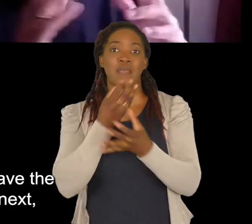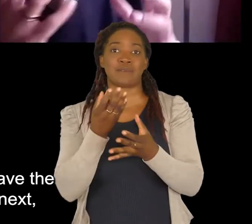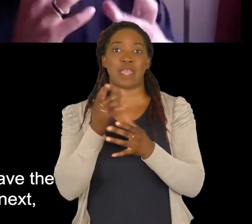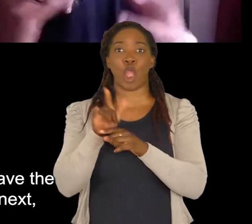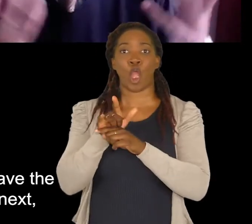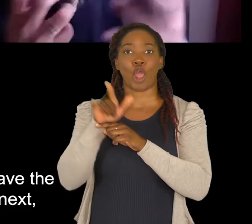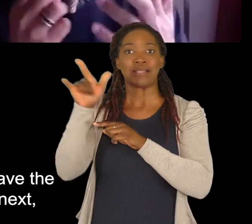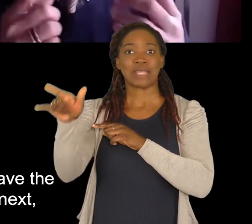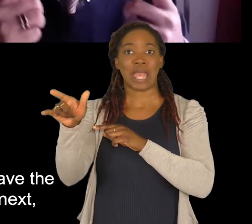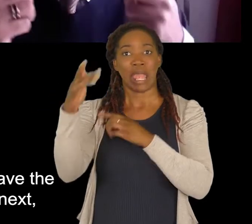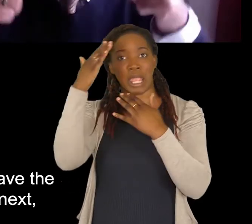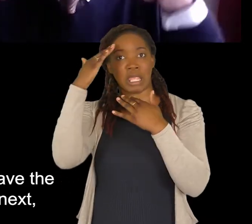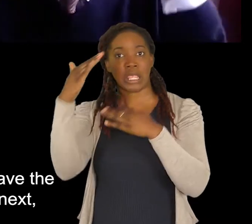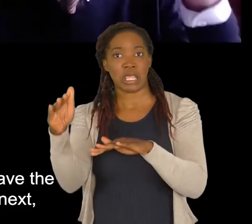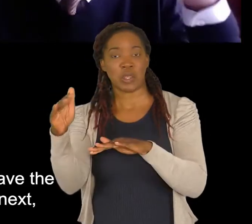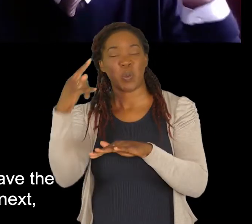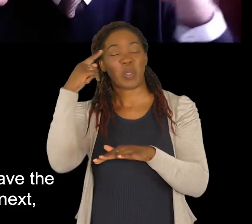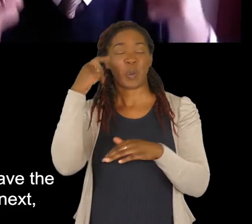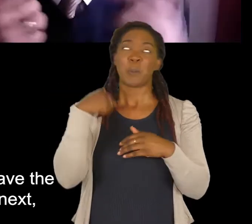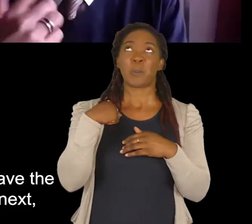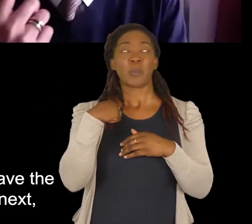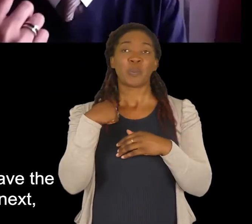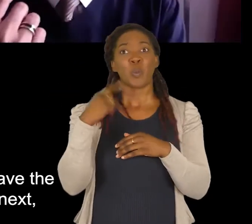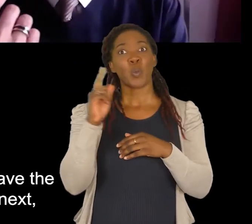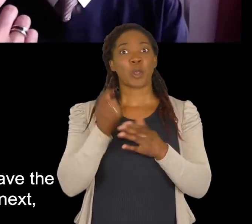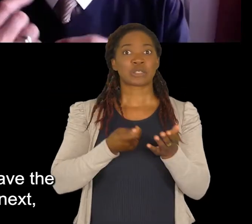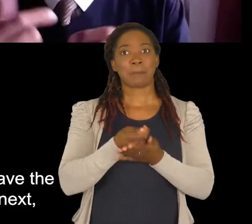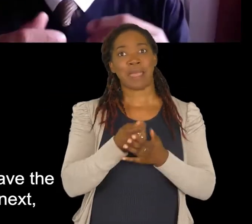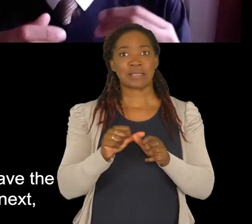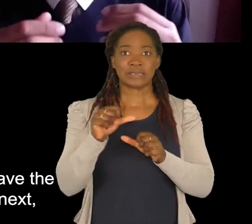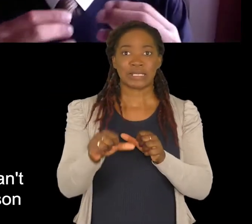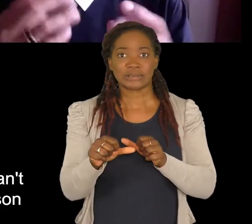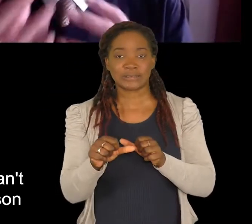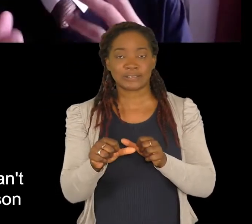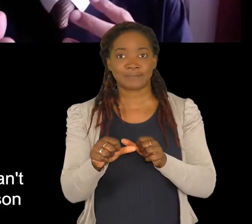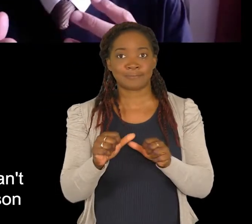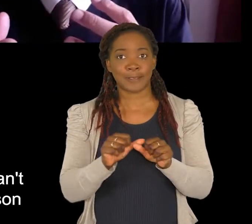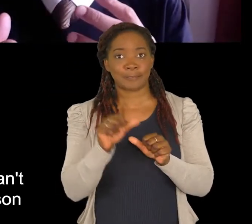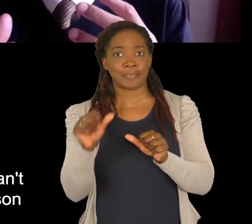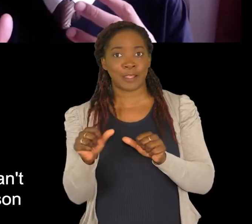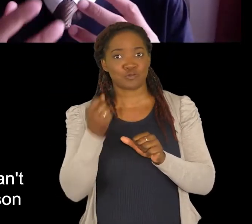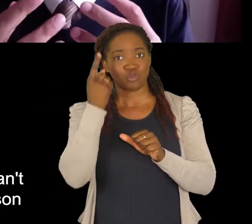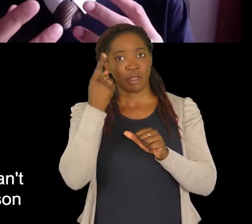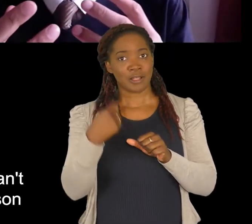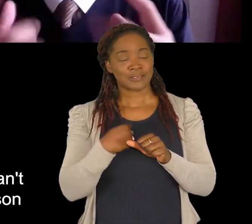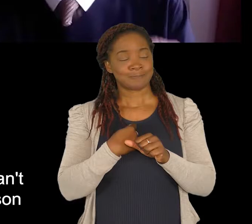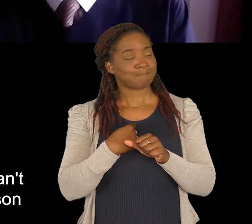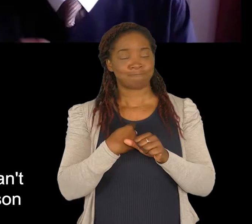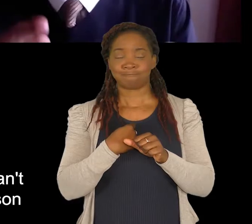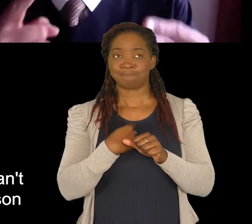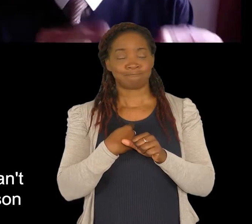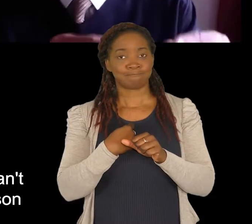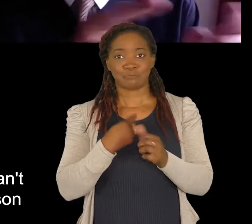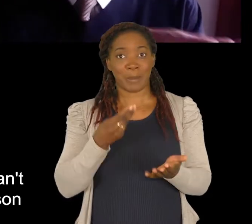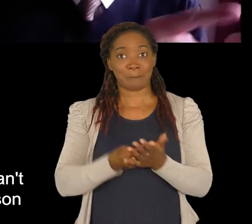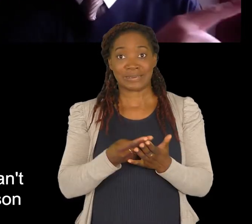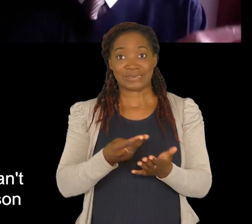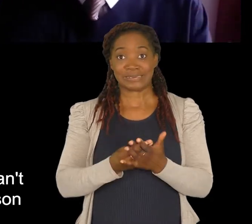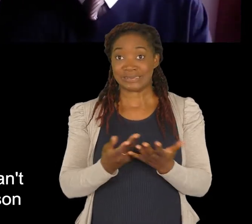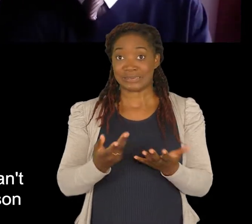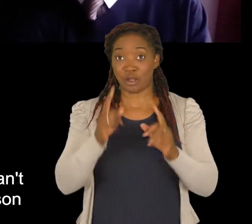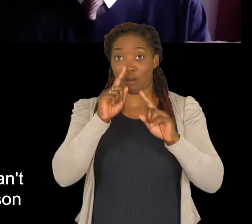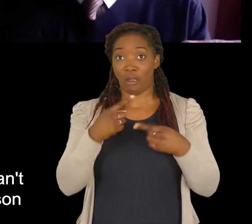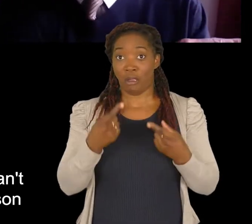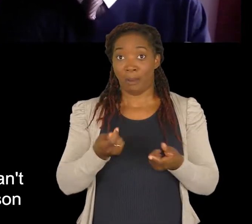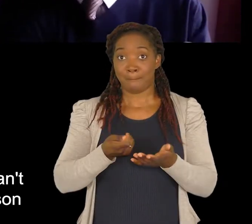have all the kind of, you know, you're kind of thinking of what should I buy next? You then suddenly realize that actually money can't